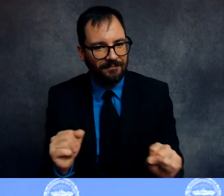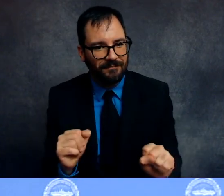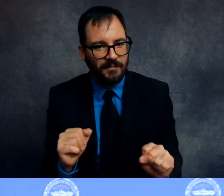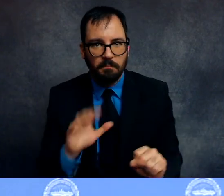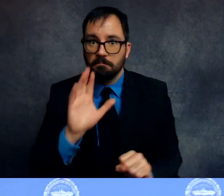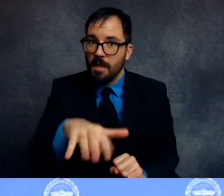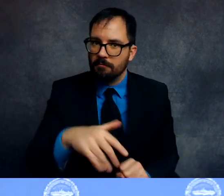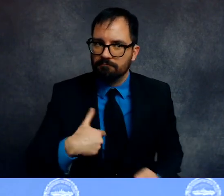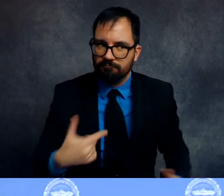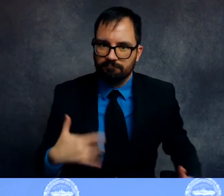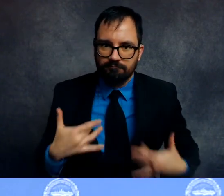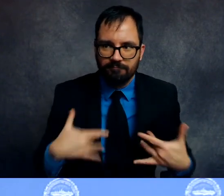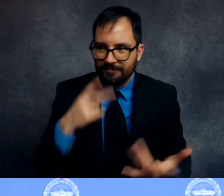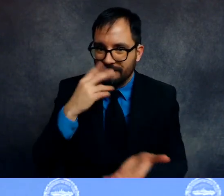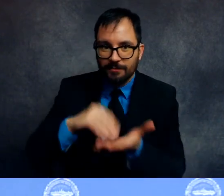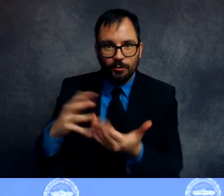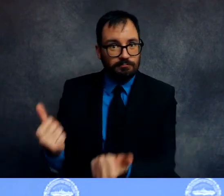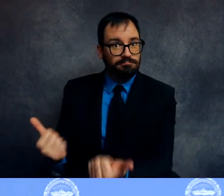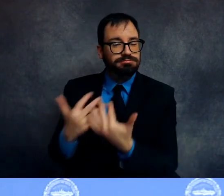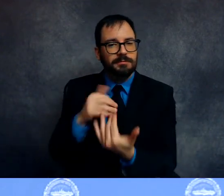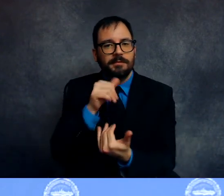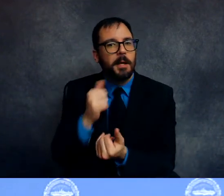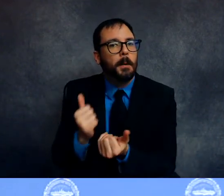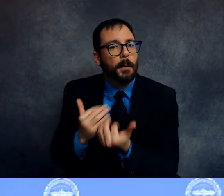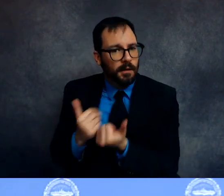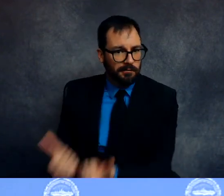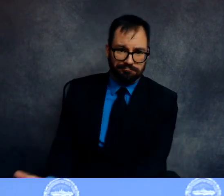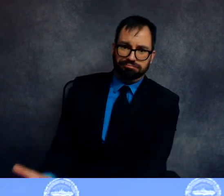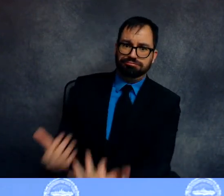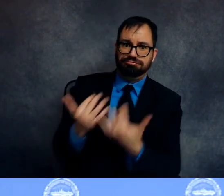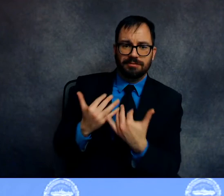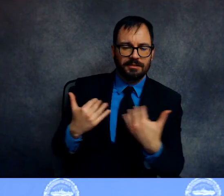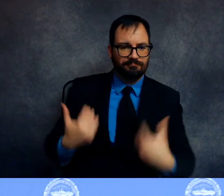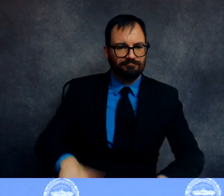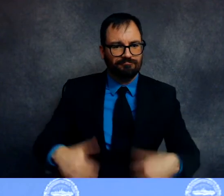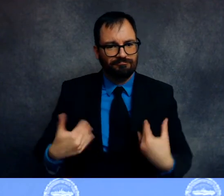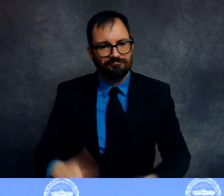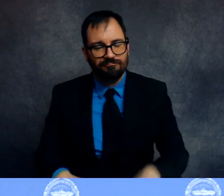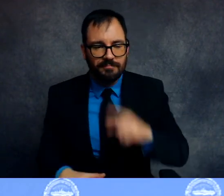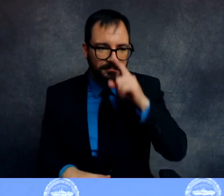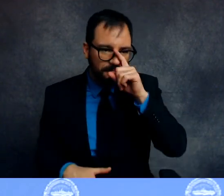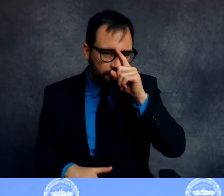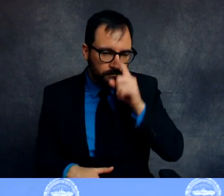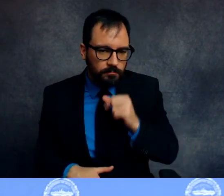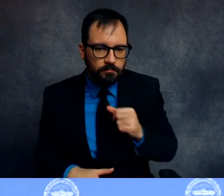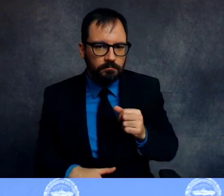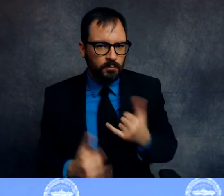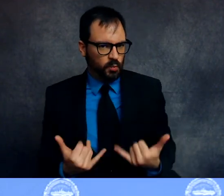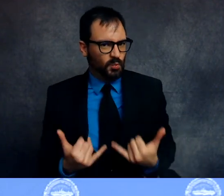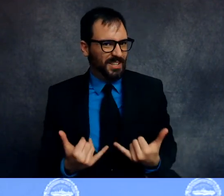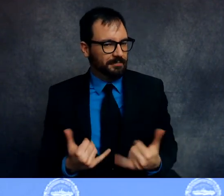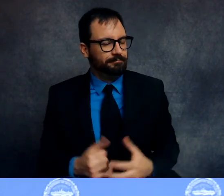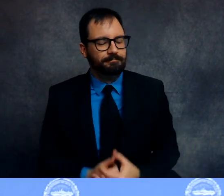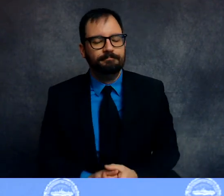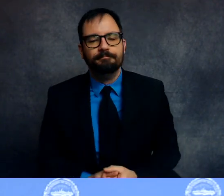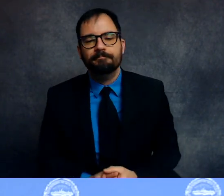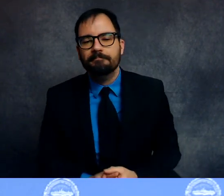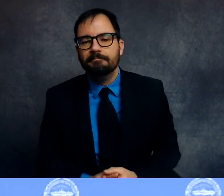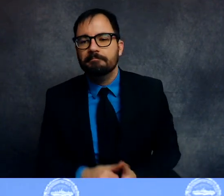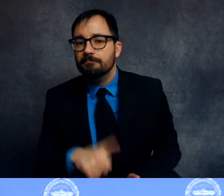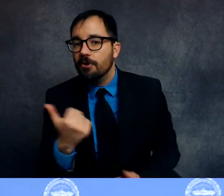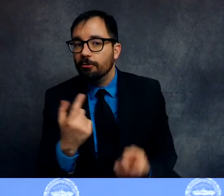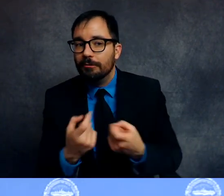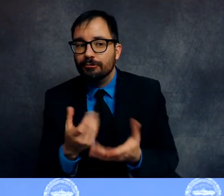ensure that that can exist safely. But we are excited that students are back in classes in large numbers today.